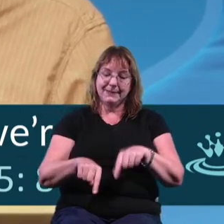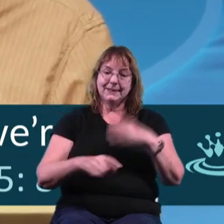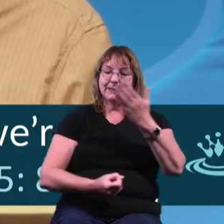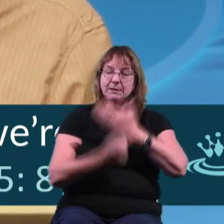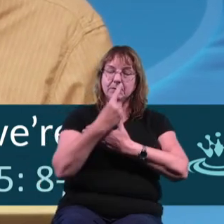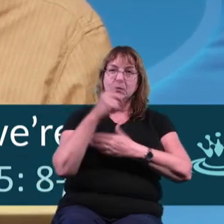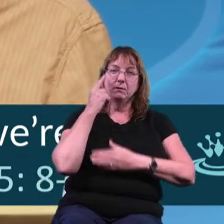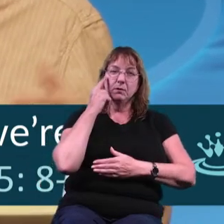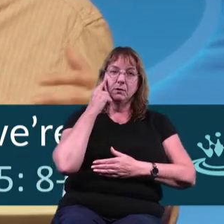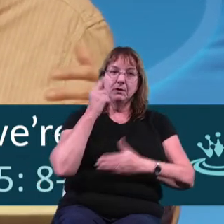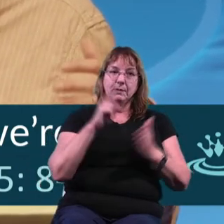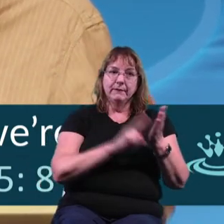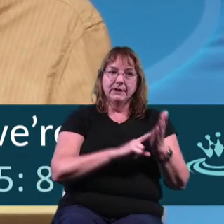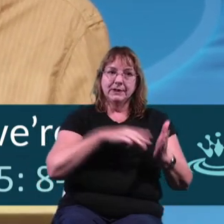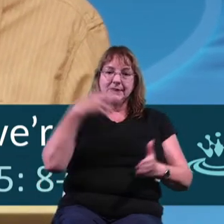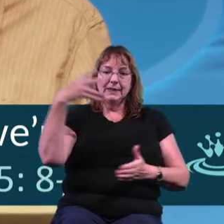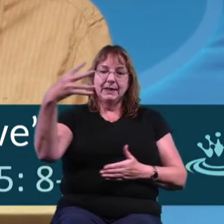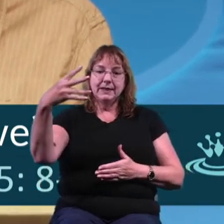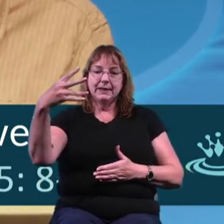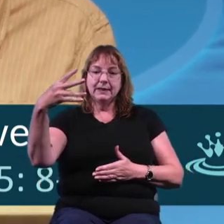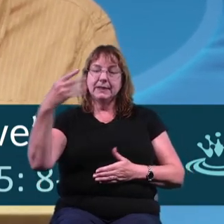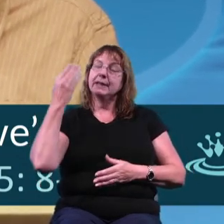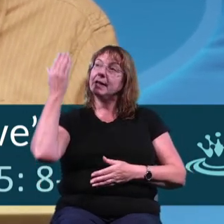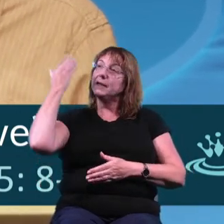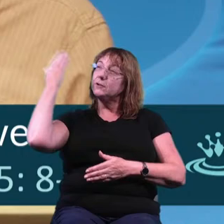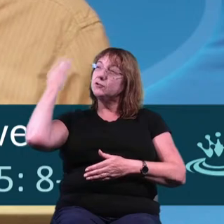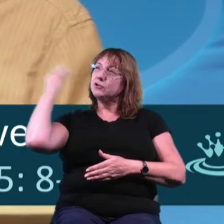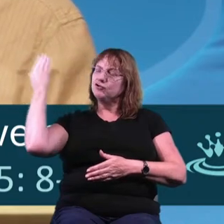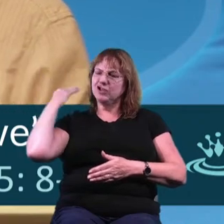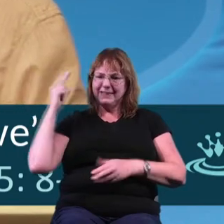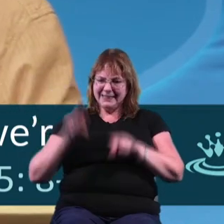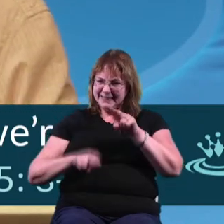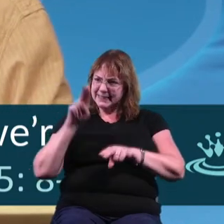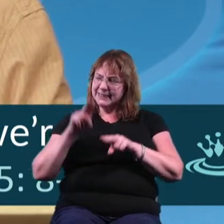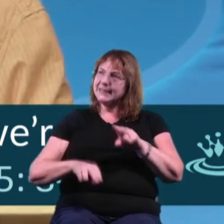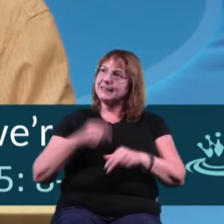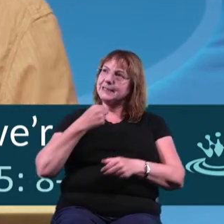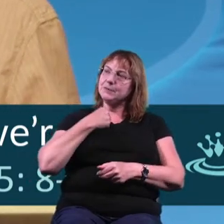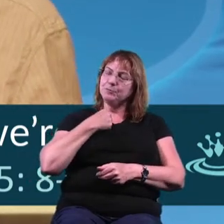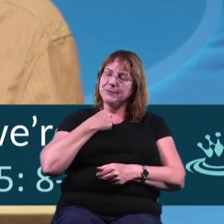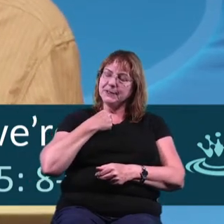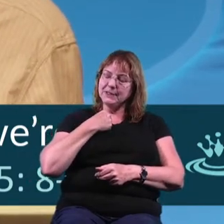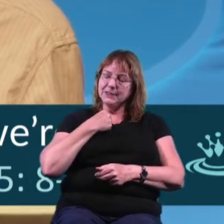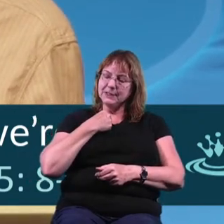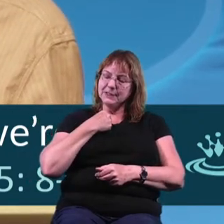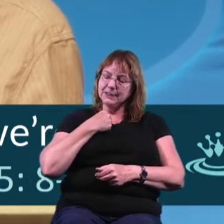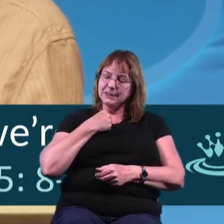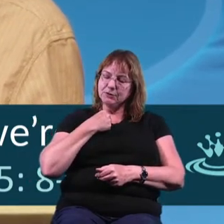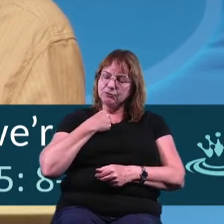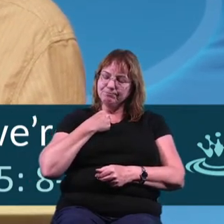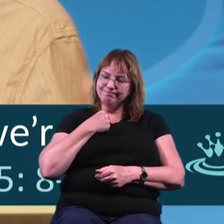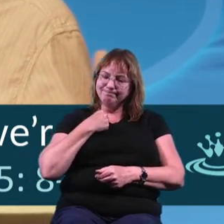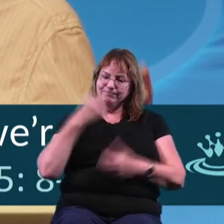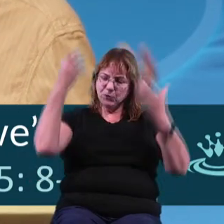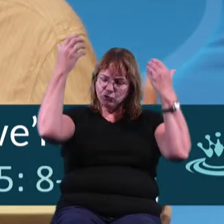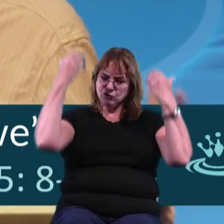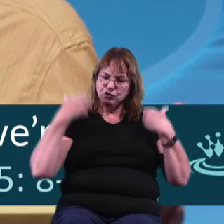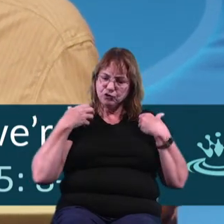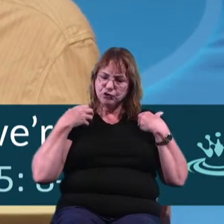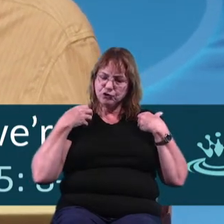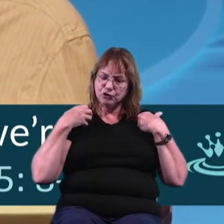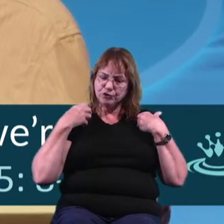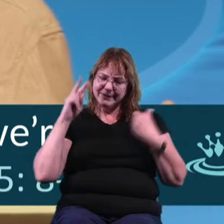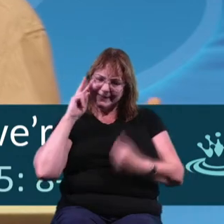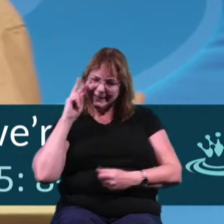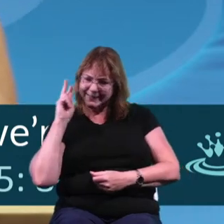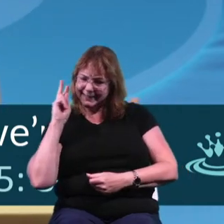at verse 9. Your ancestors tested me. They tried me, though they had seen